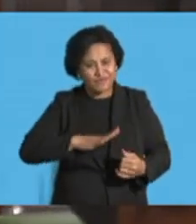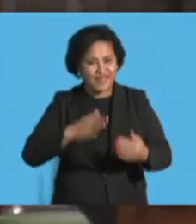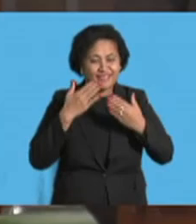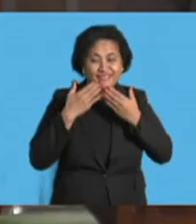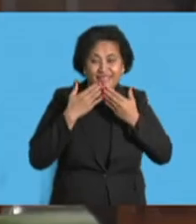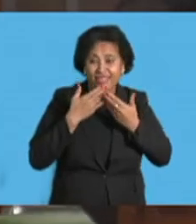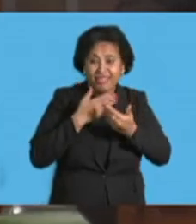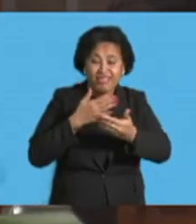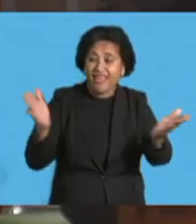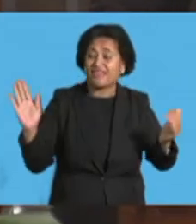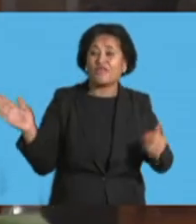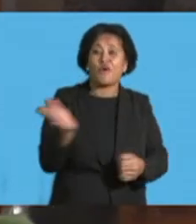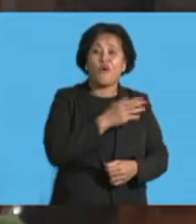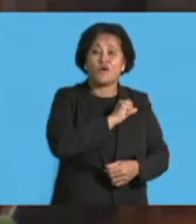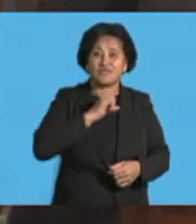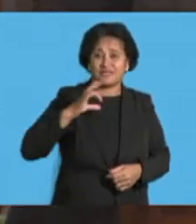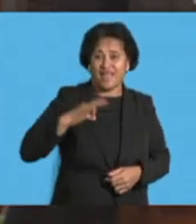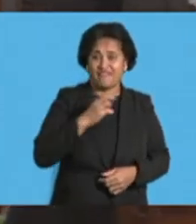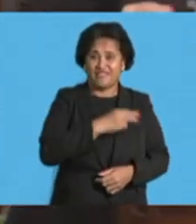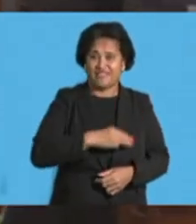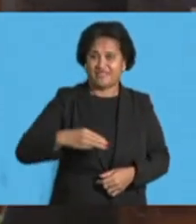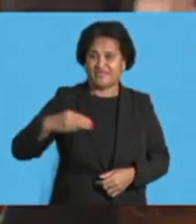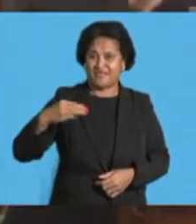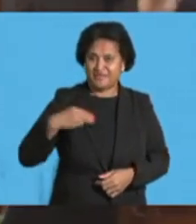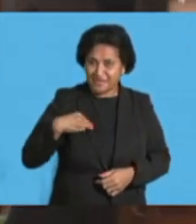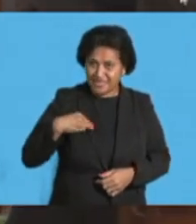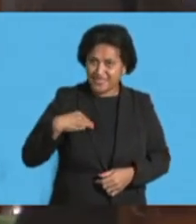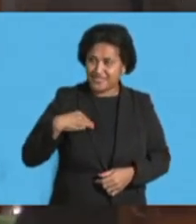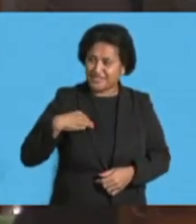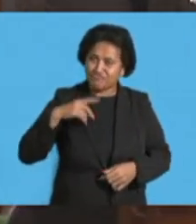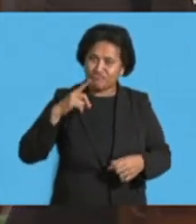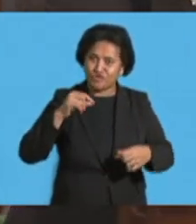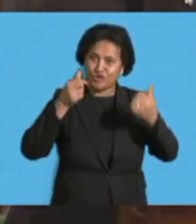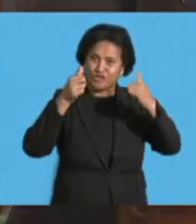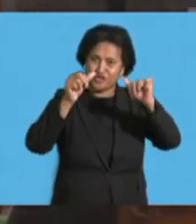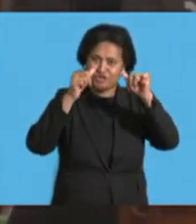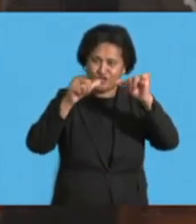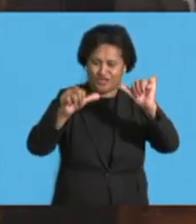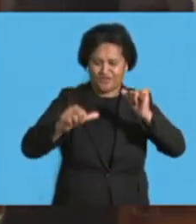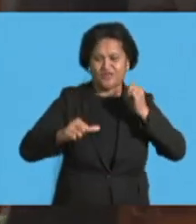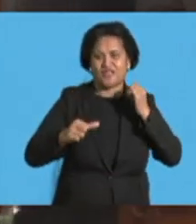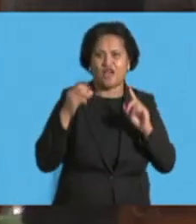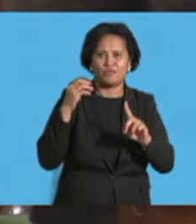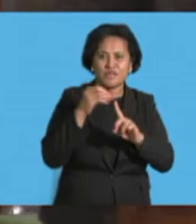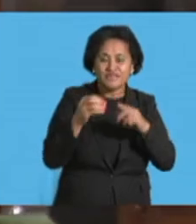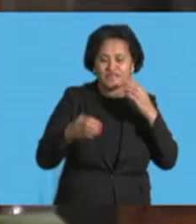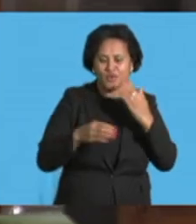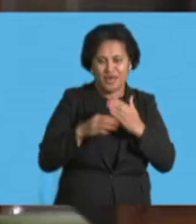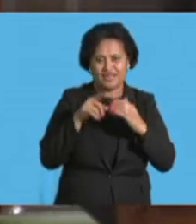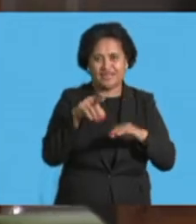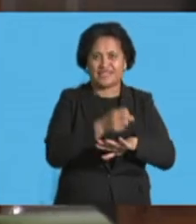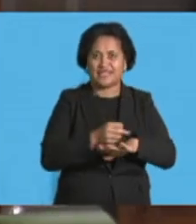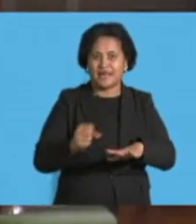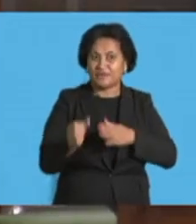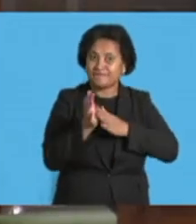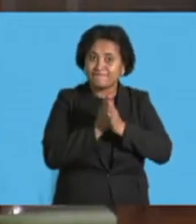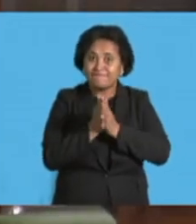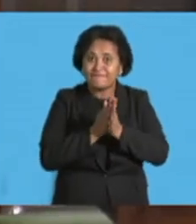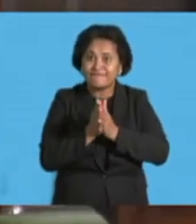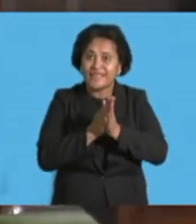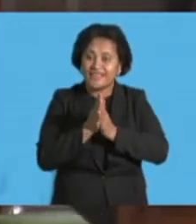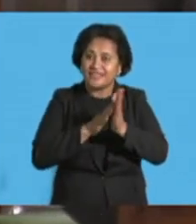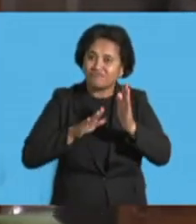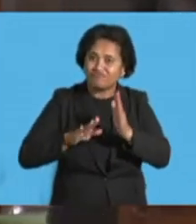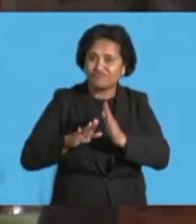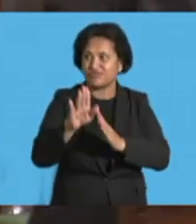thank all staff of the ministry that complements the objectives of this government. We look forward to continuing to strive to give our